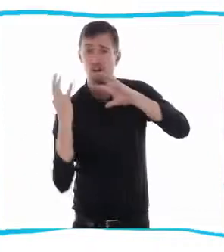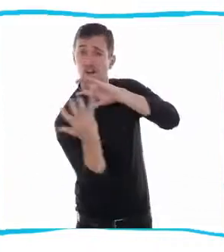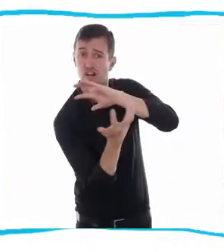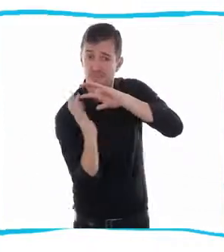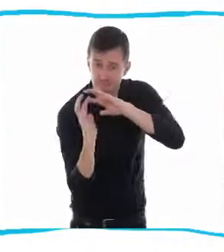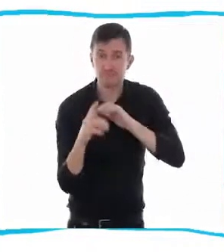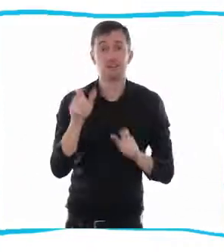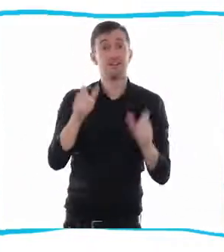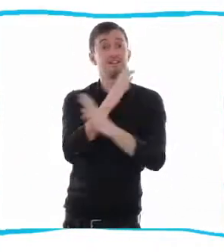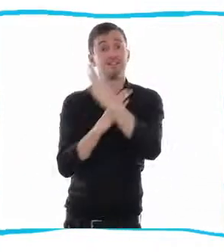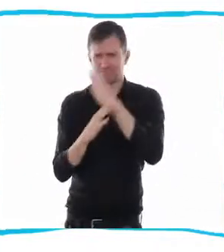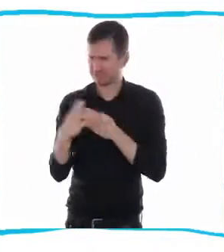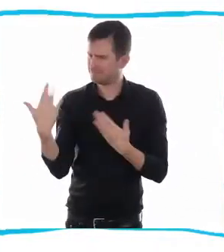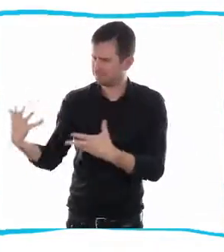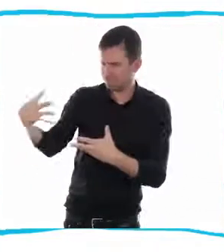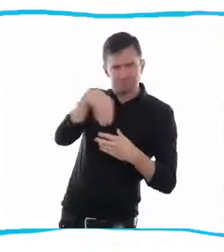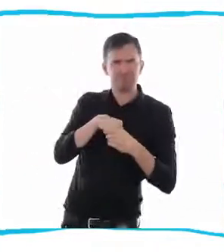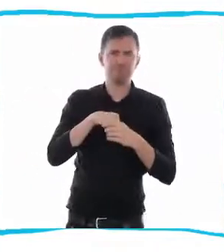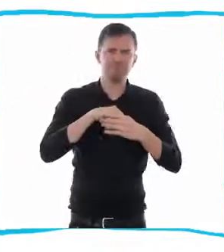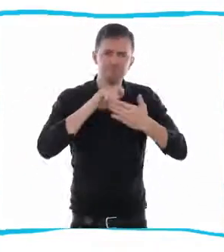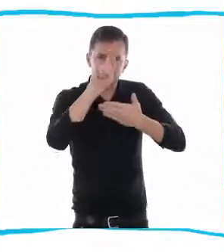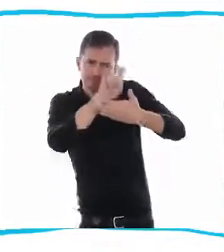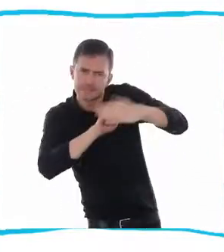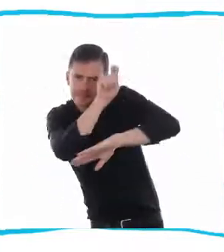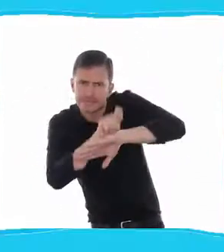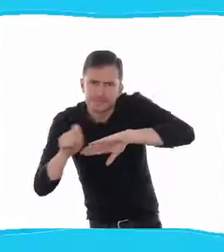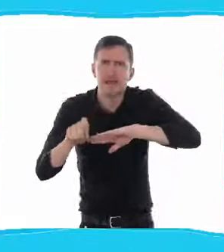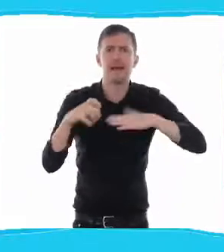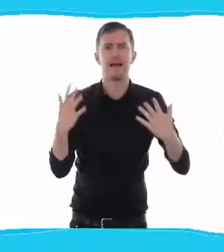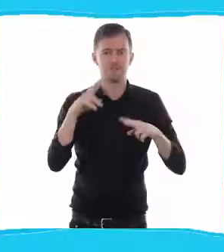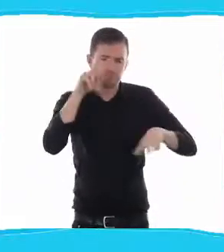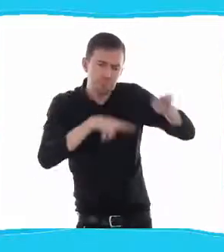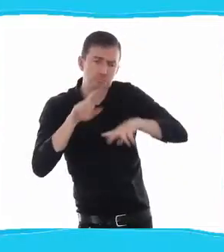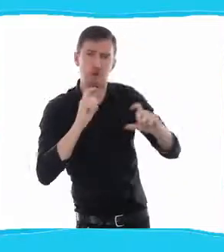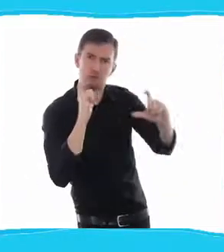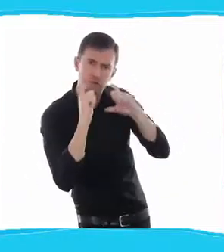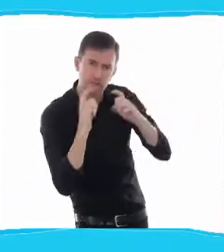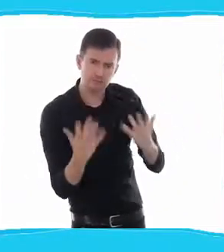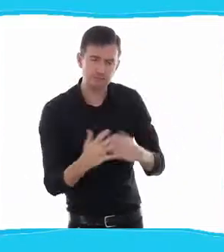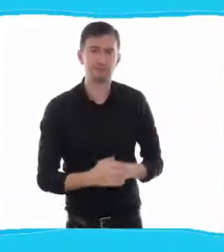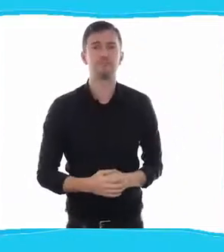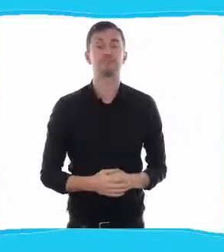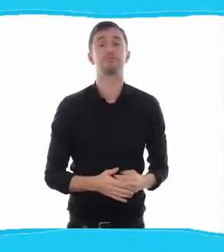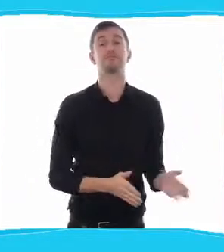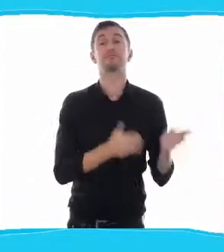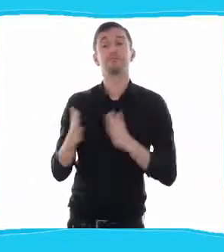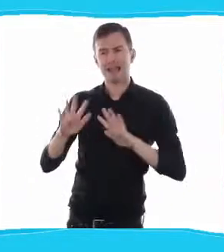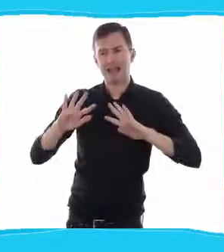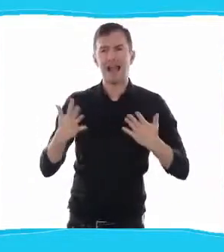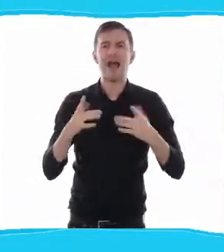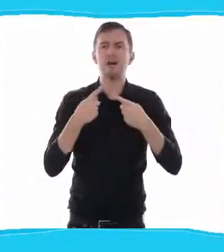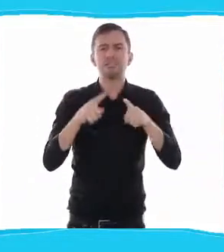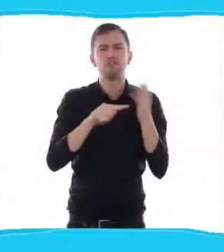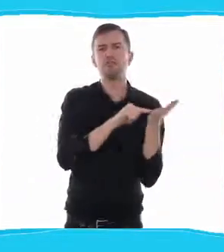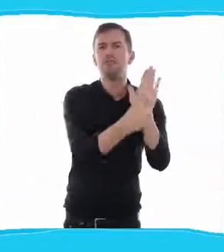be involved in the process, design, and evaluation of your communication. Next, think about your formats. Using a